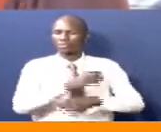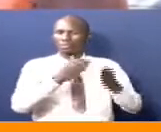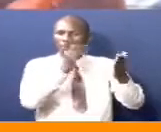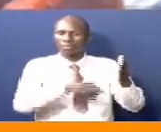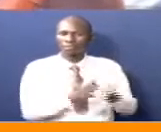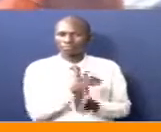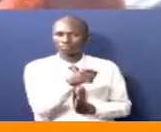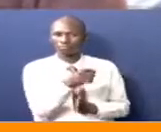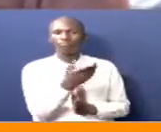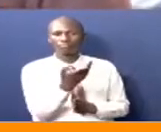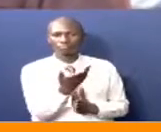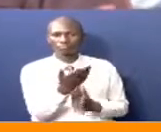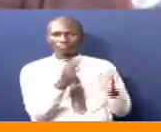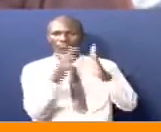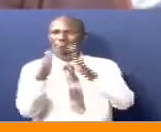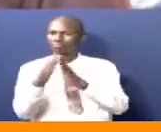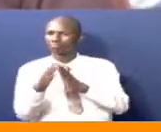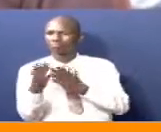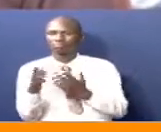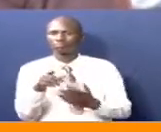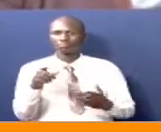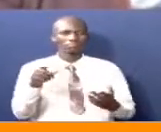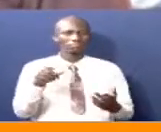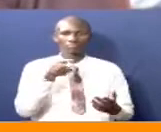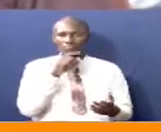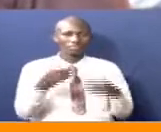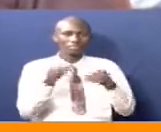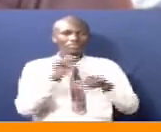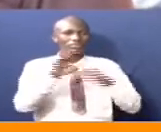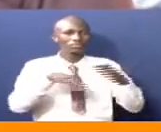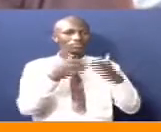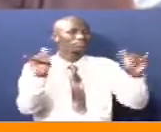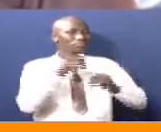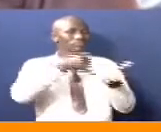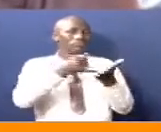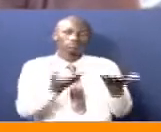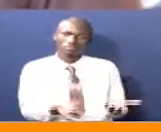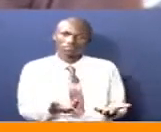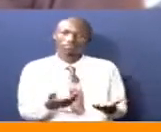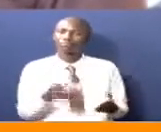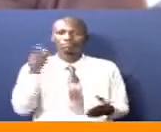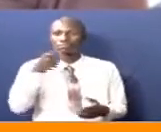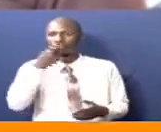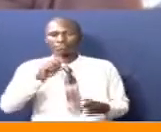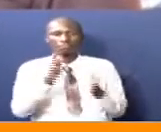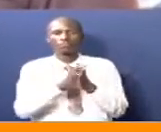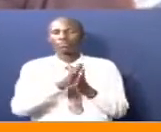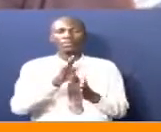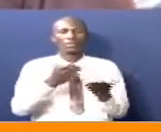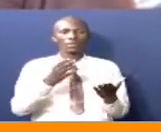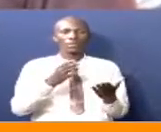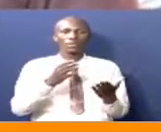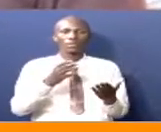with these kinds of facilities, gender and disability sensitive facilities in Kitui and in Homa Bay as